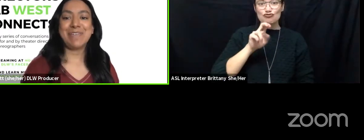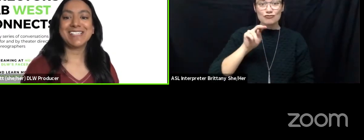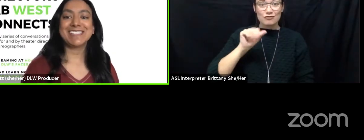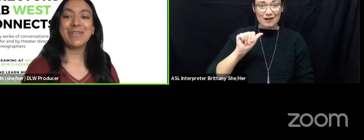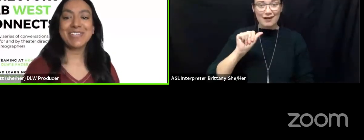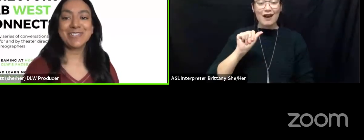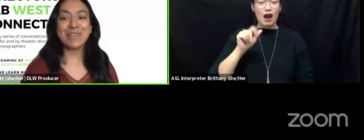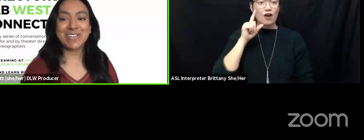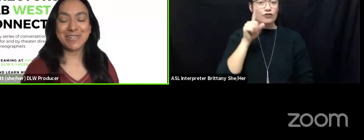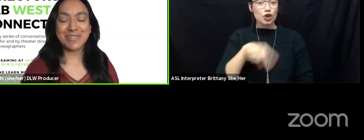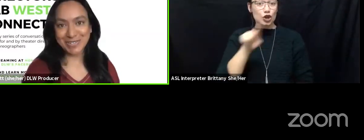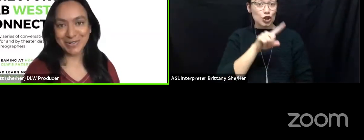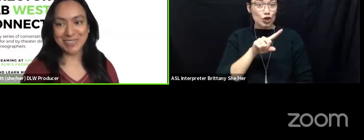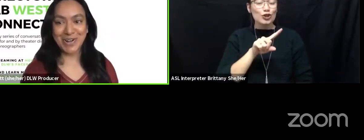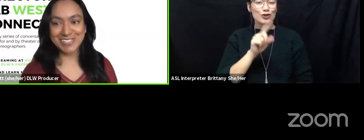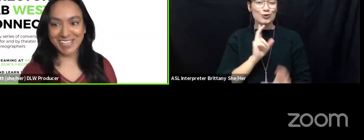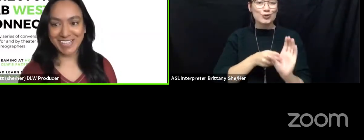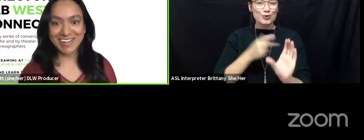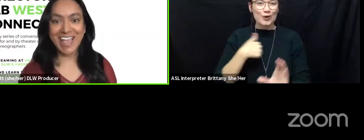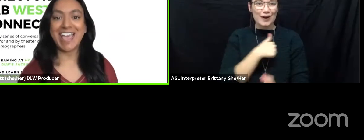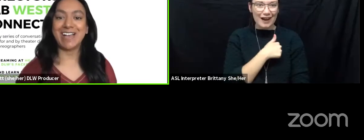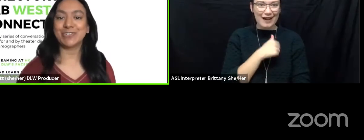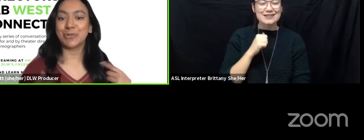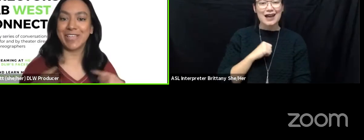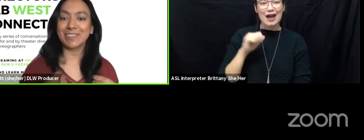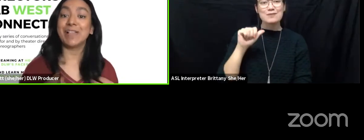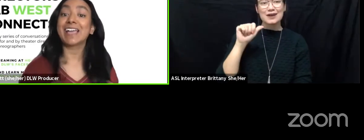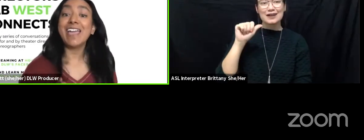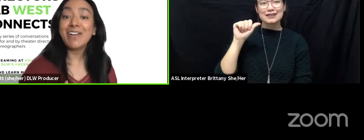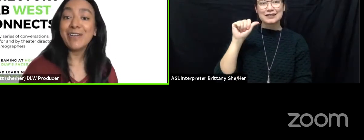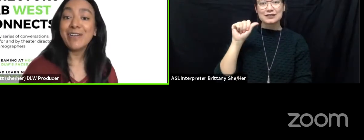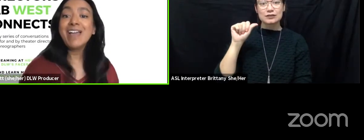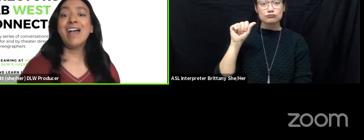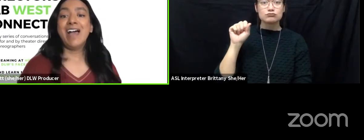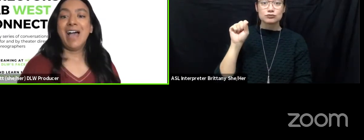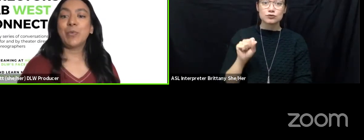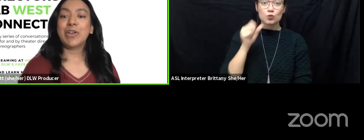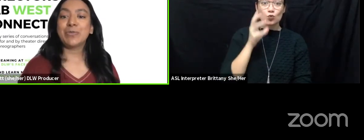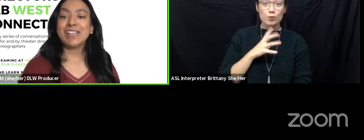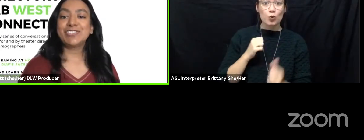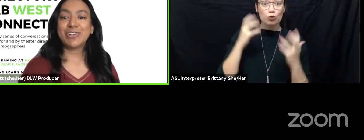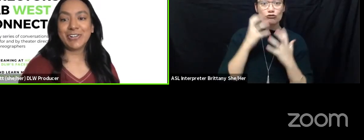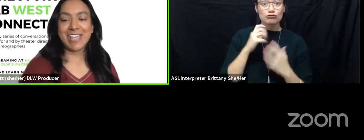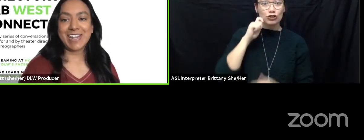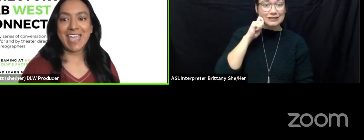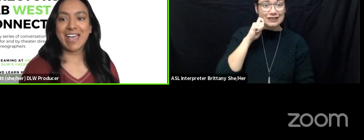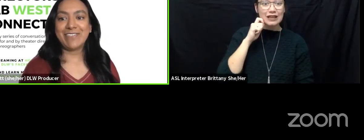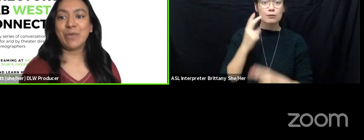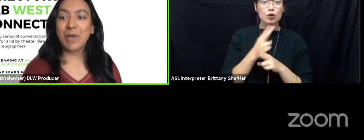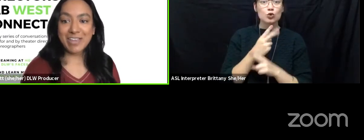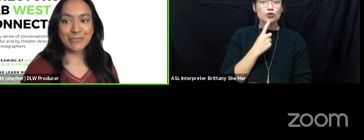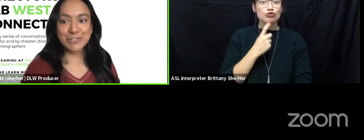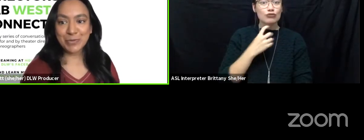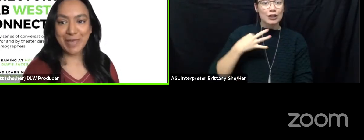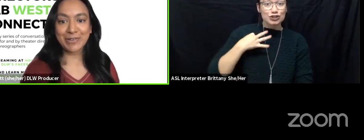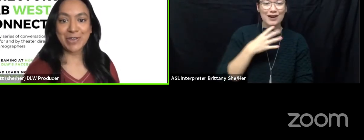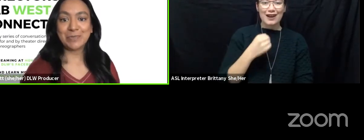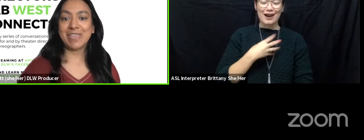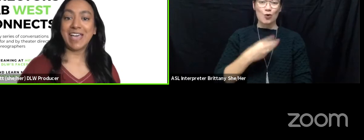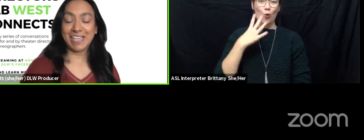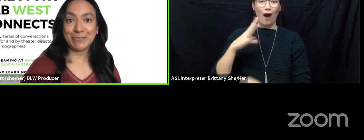am a South Asian American director with dark skin. I have shoulder-length black hair. I'm wearing a red shirt and I have a white